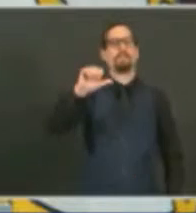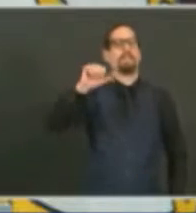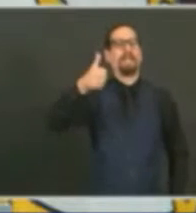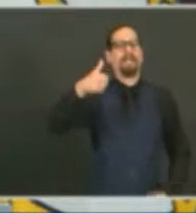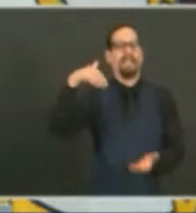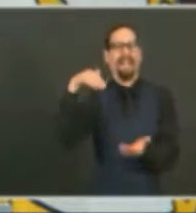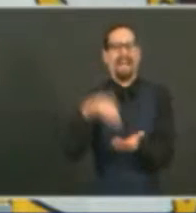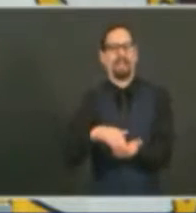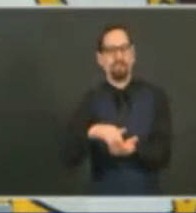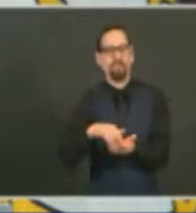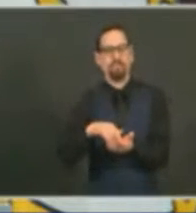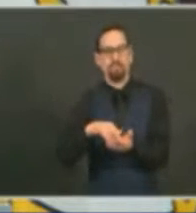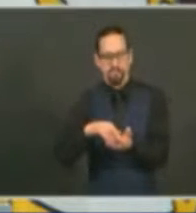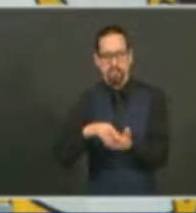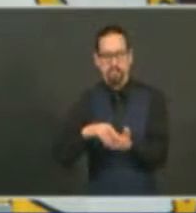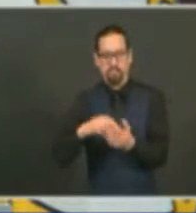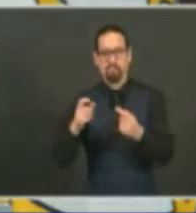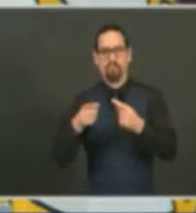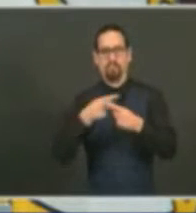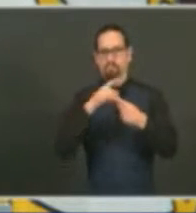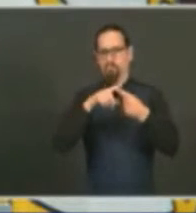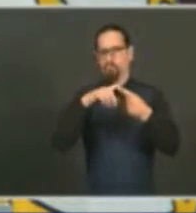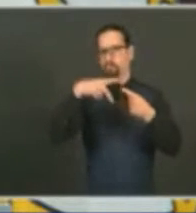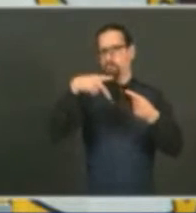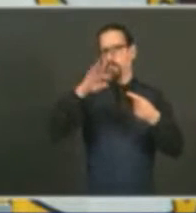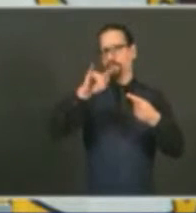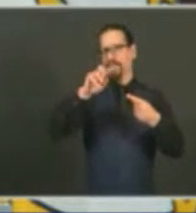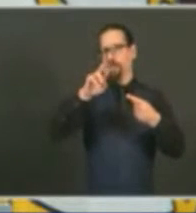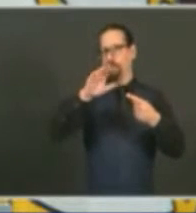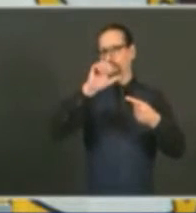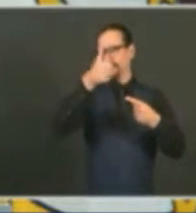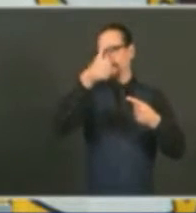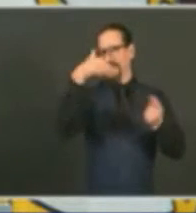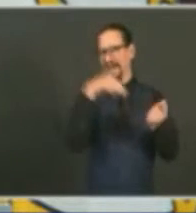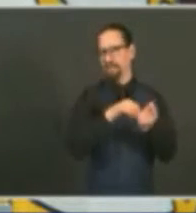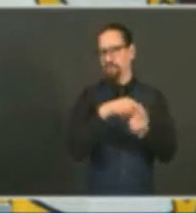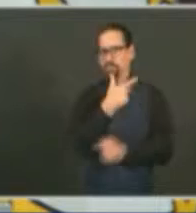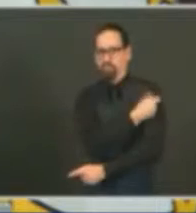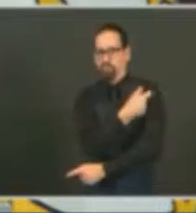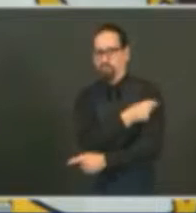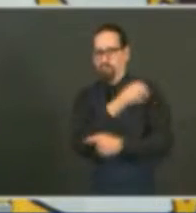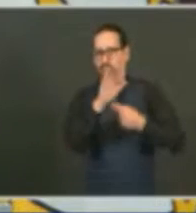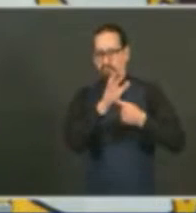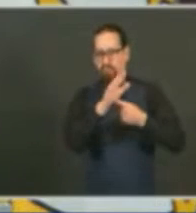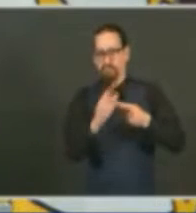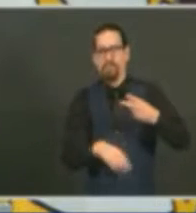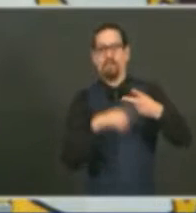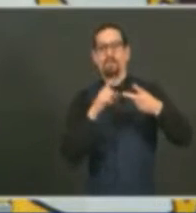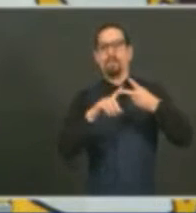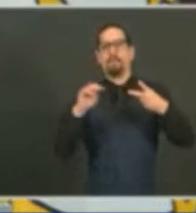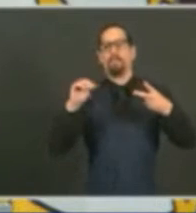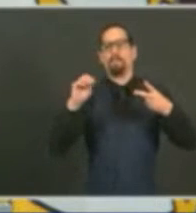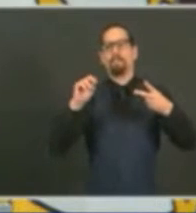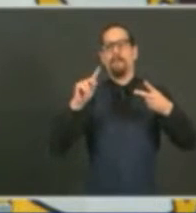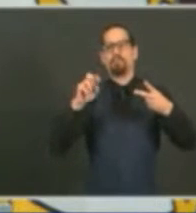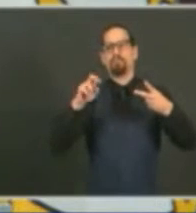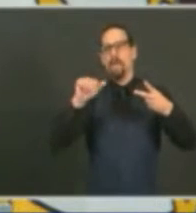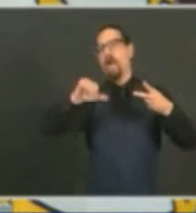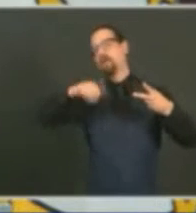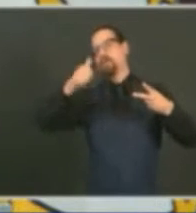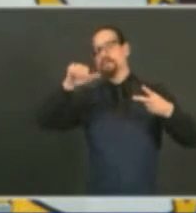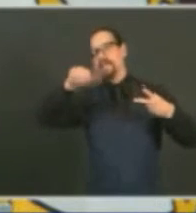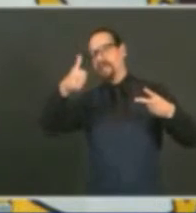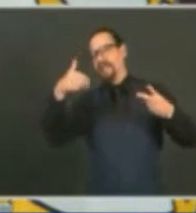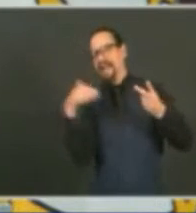next few weeks. I think we'll get about 19,000 doses of the Moderna vaccine probably a